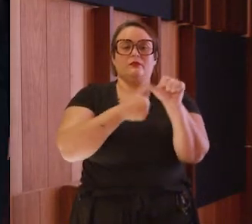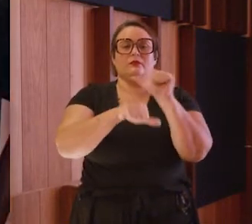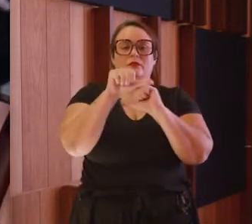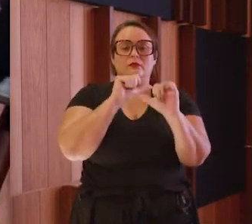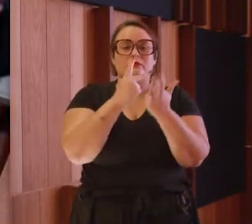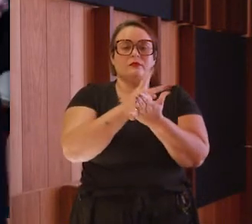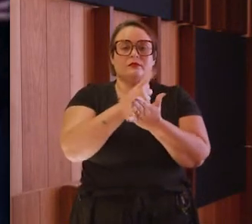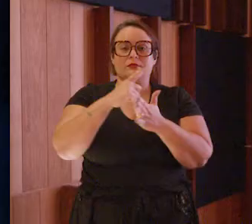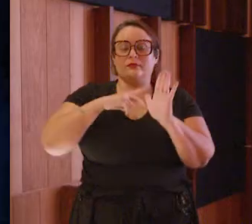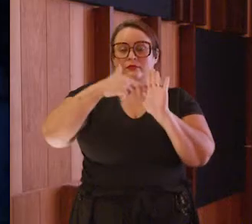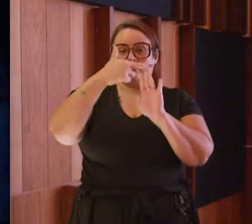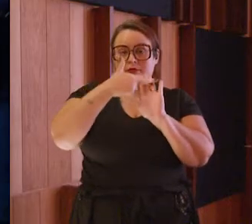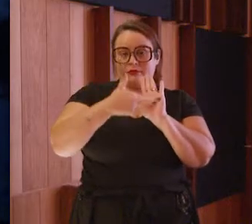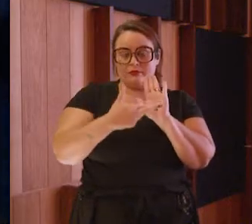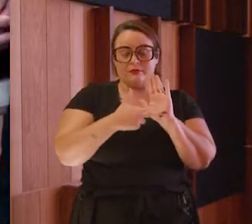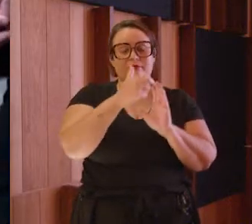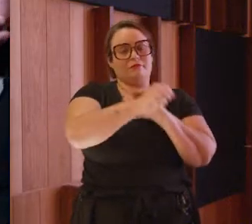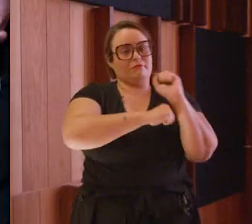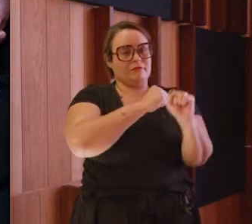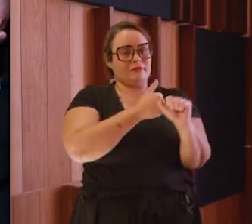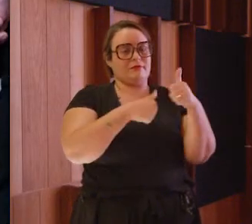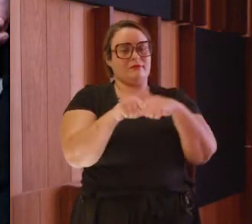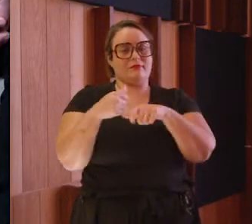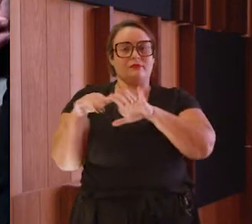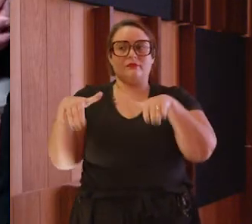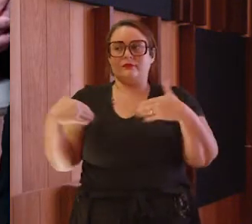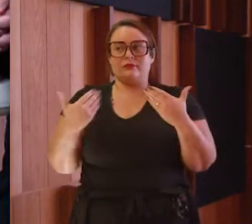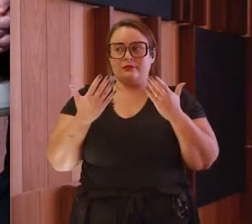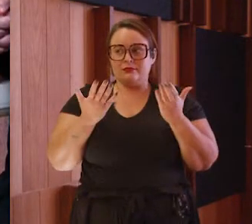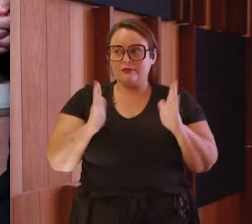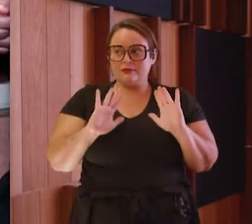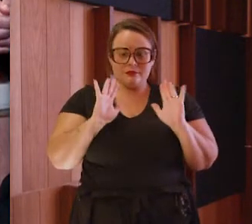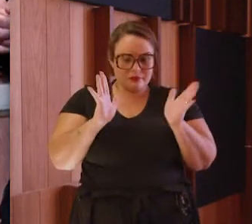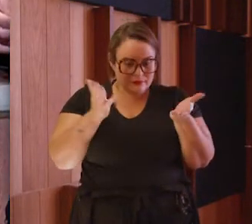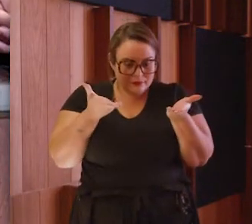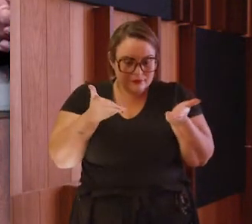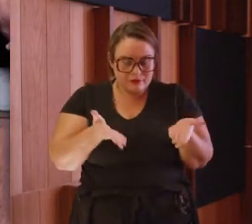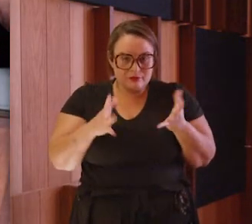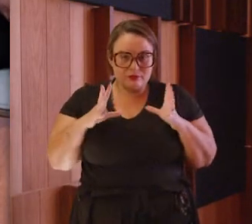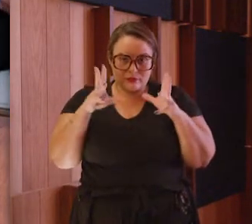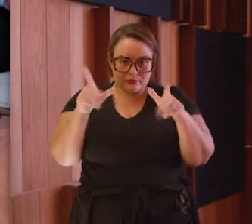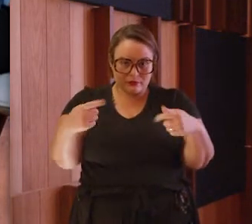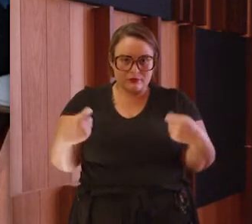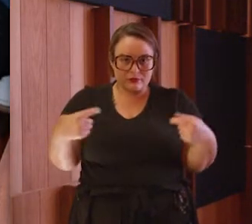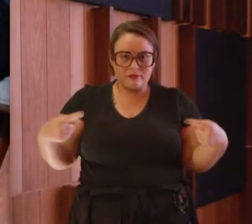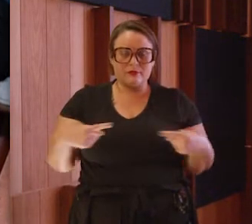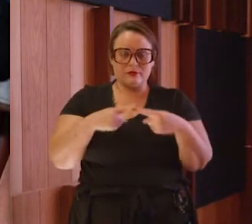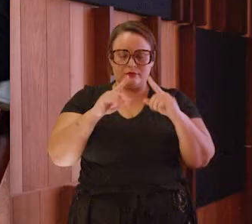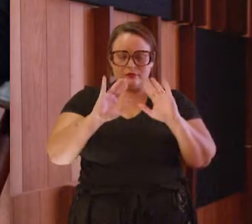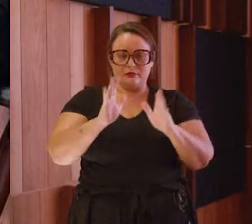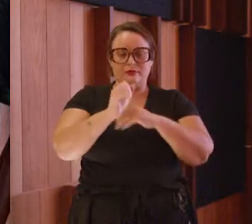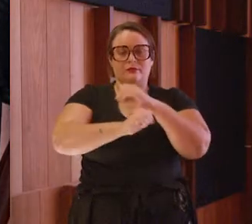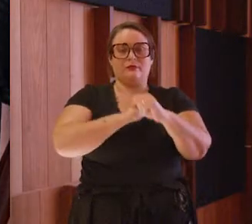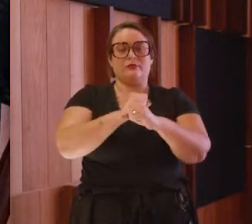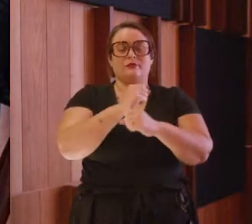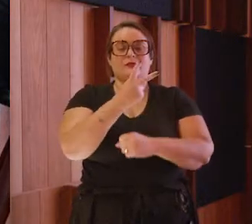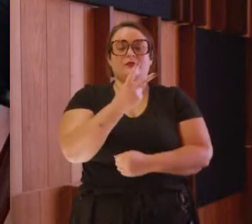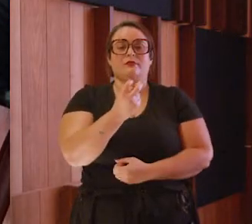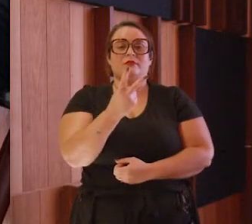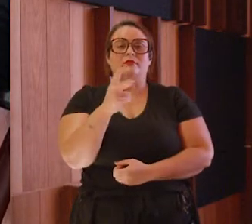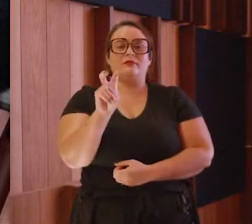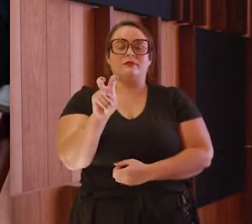is it's here. There is a transitional safe harbor rule that also applies for 2024 and